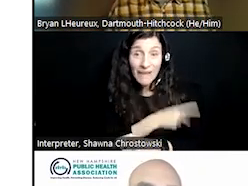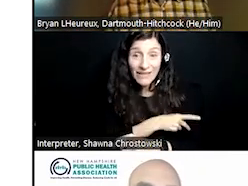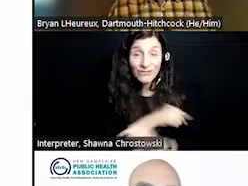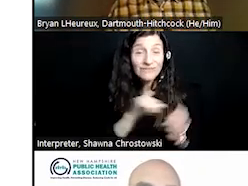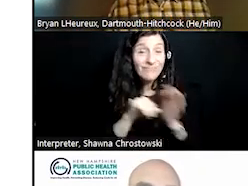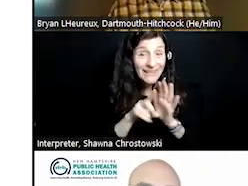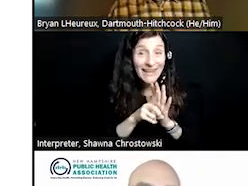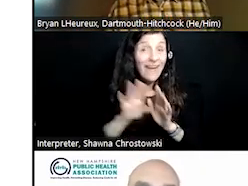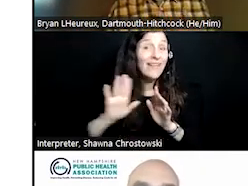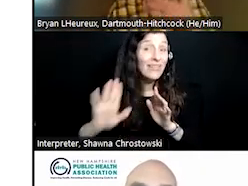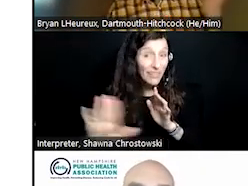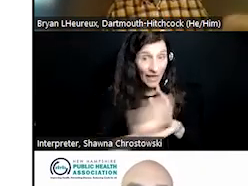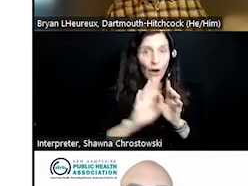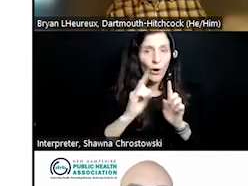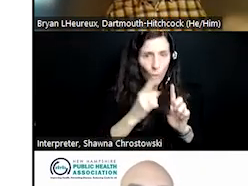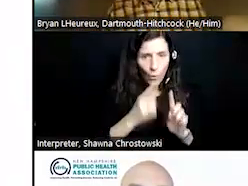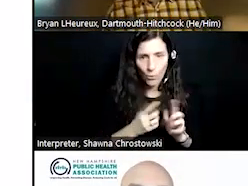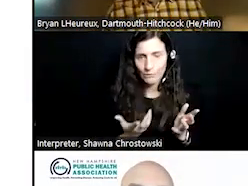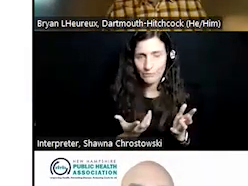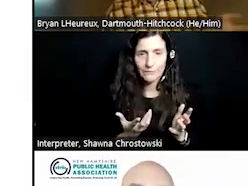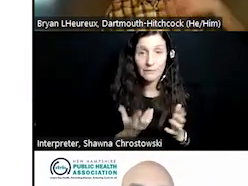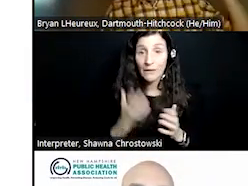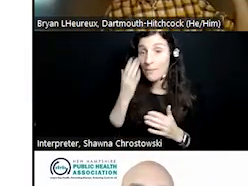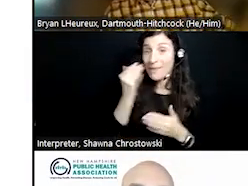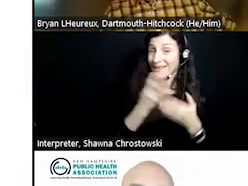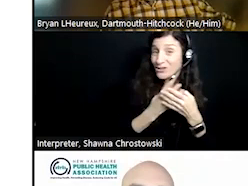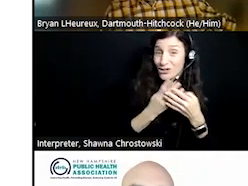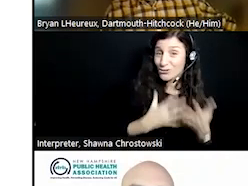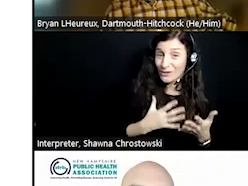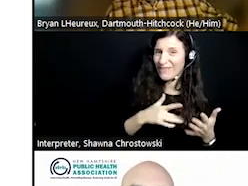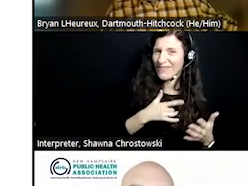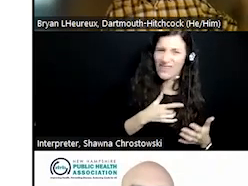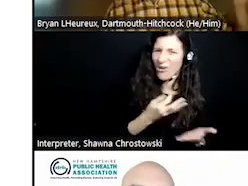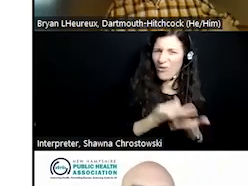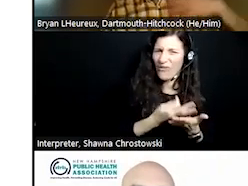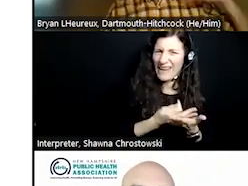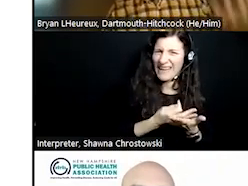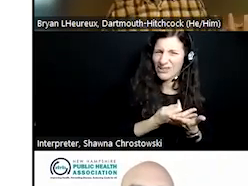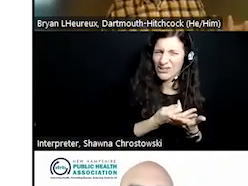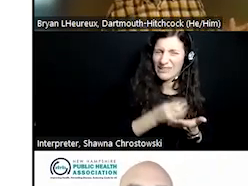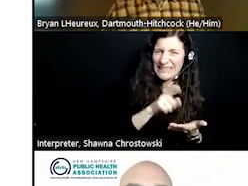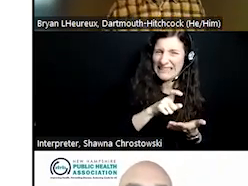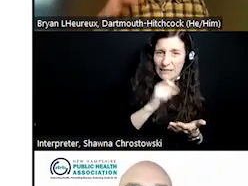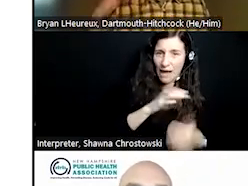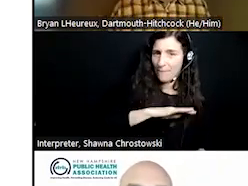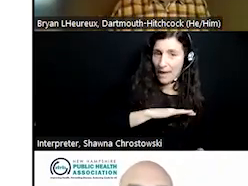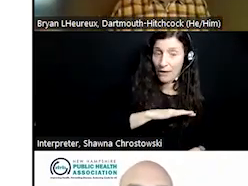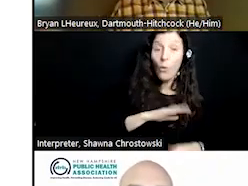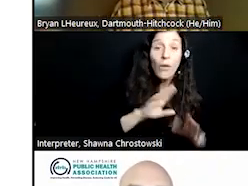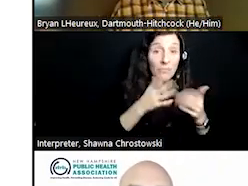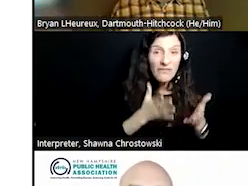goals. So just because the screener says that there's an unmet financial need, or the provider comes and says this